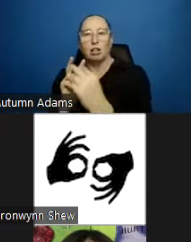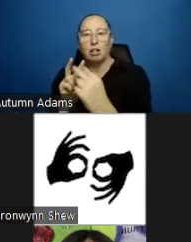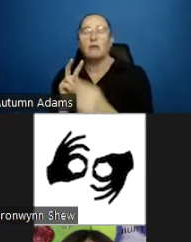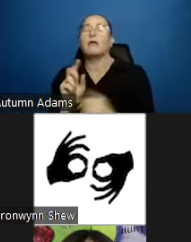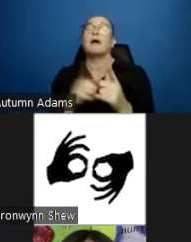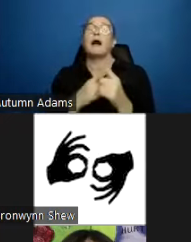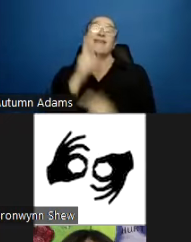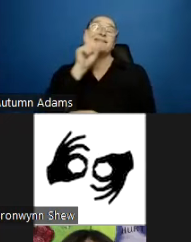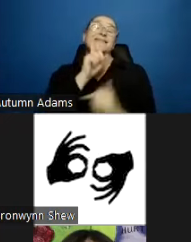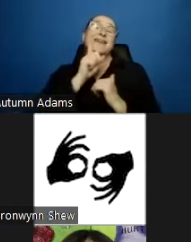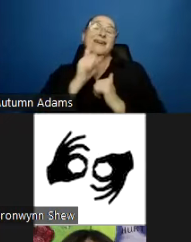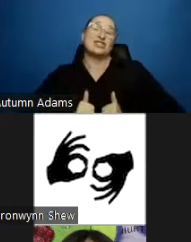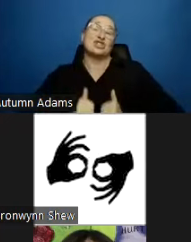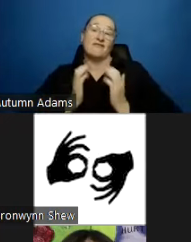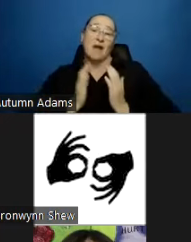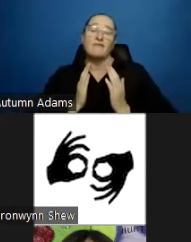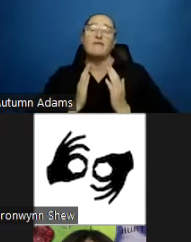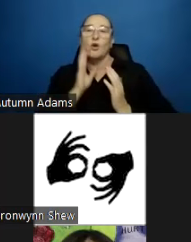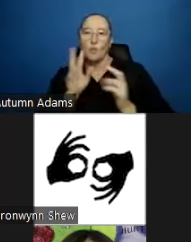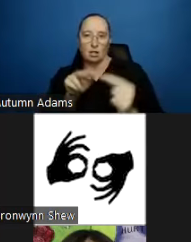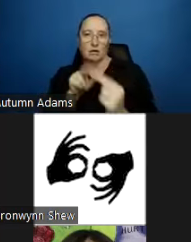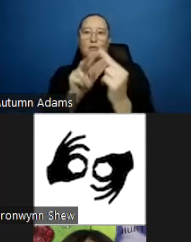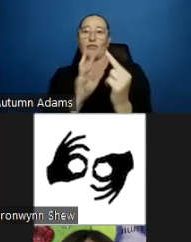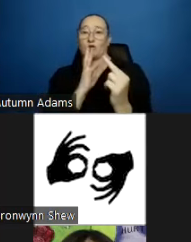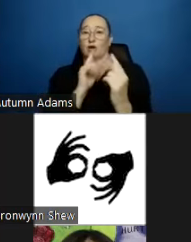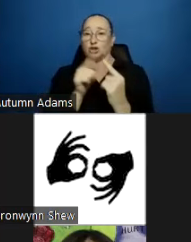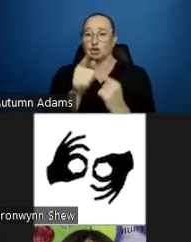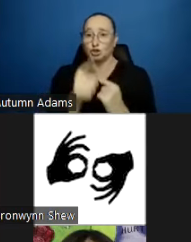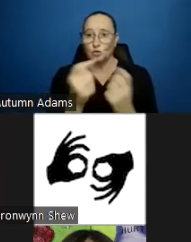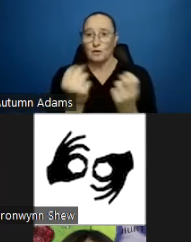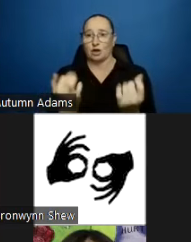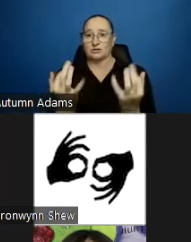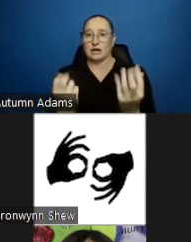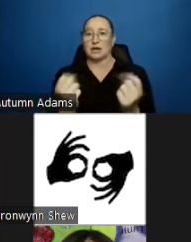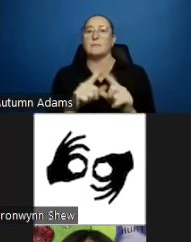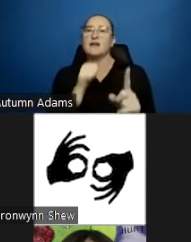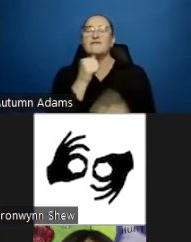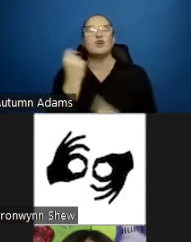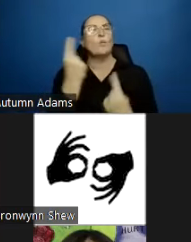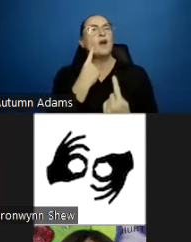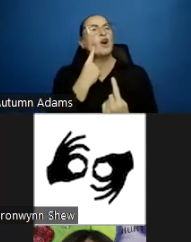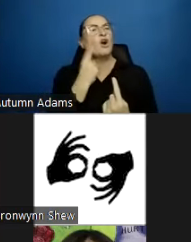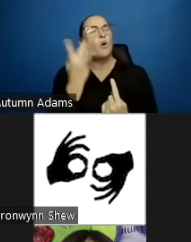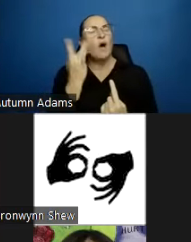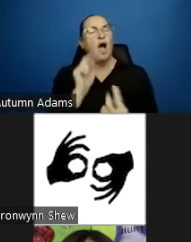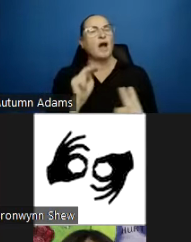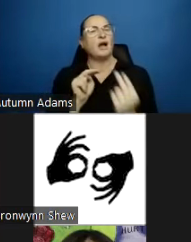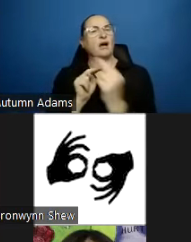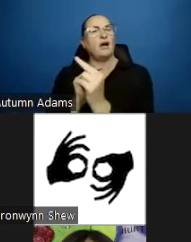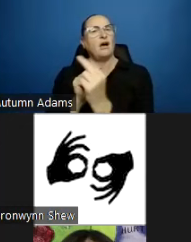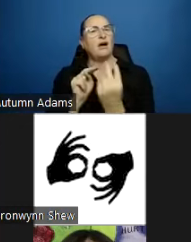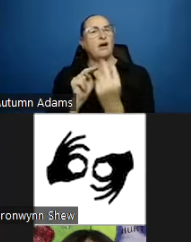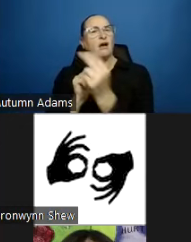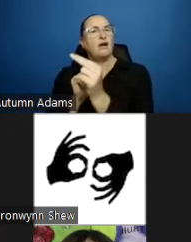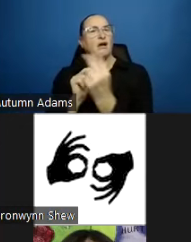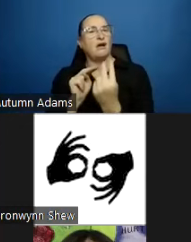survivor will make eye contact when they're speaking to you and when they're signing. But if you wonder why they break eye contact, it's just because the